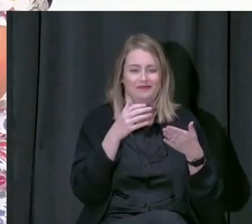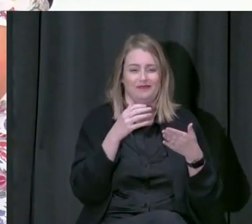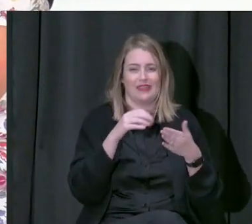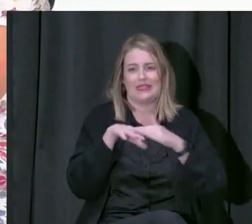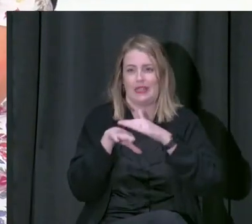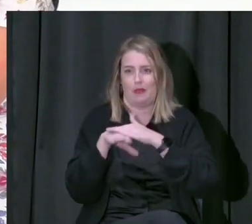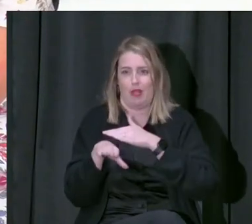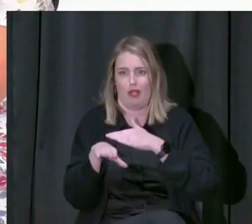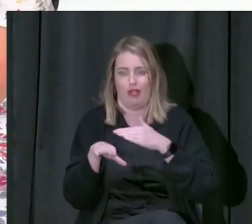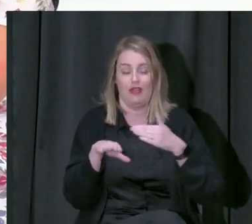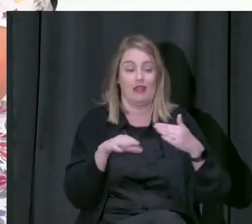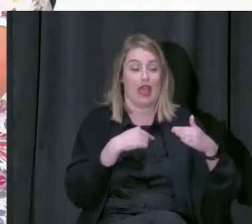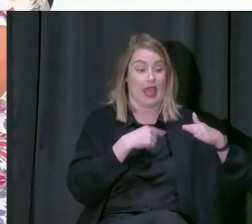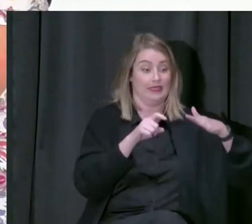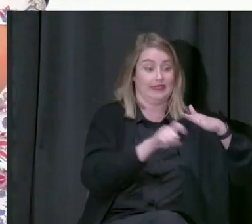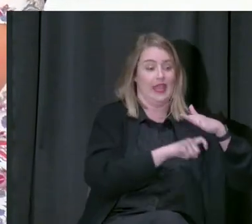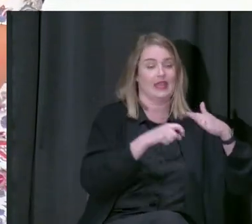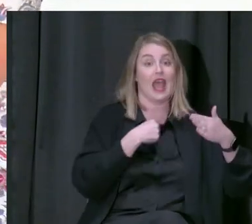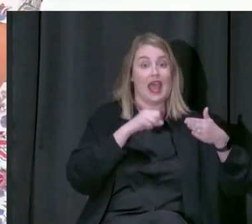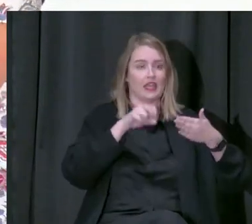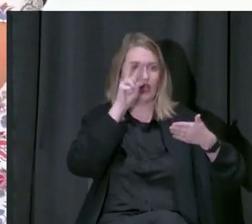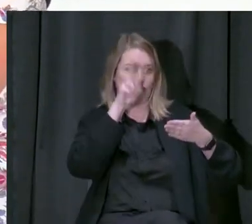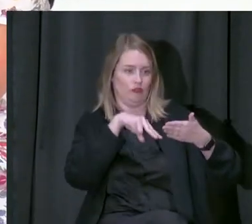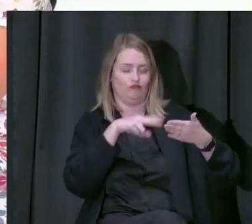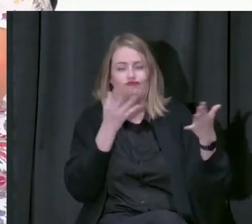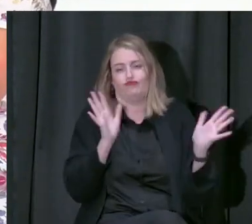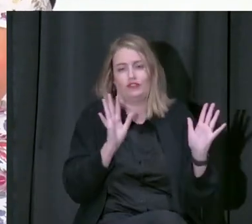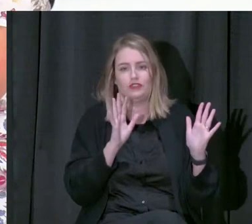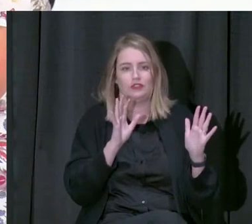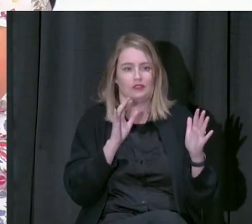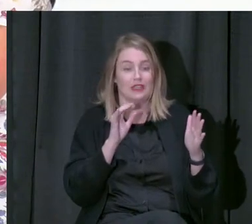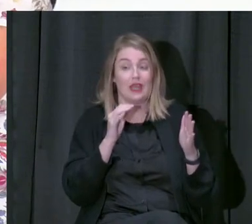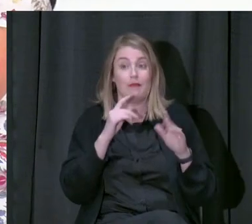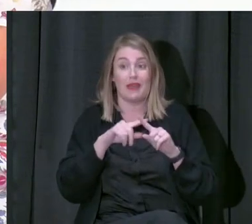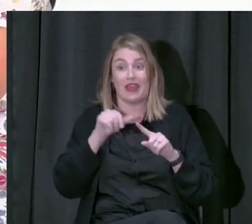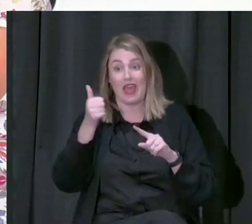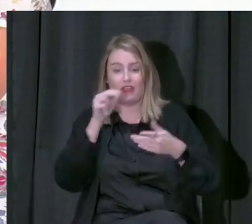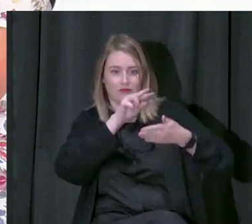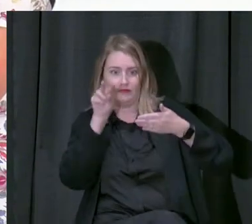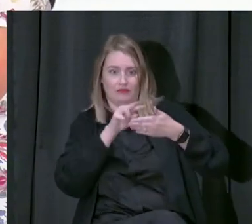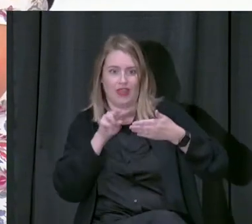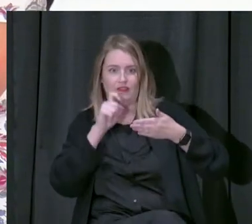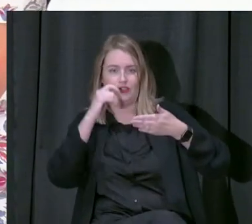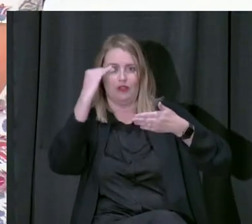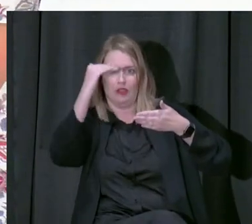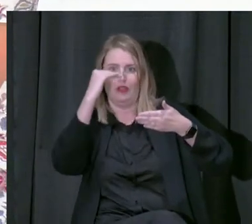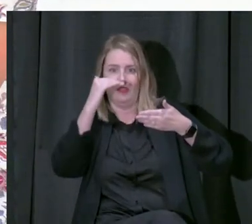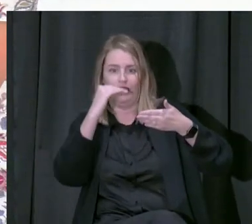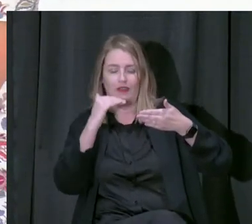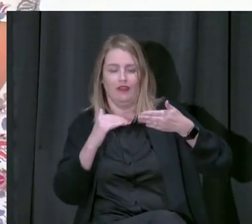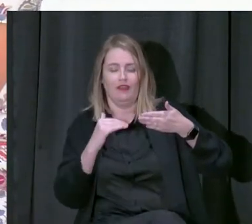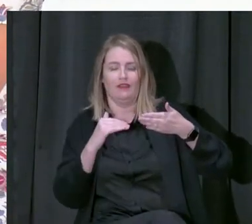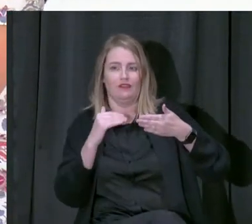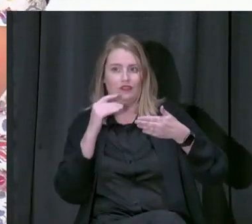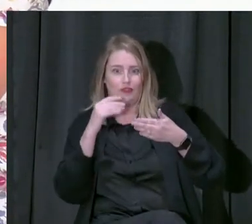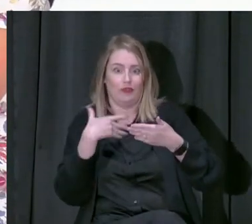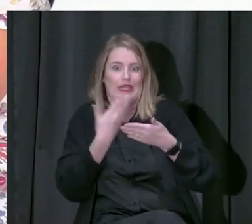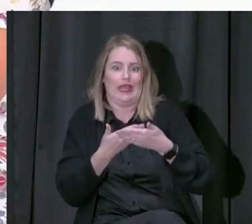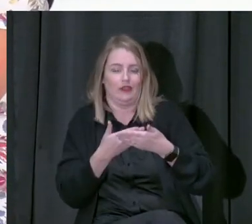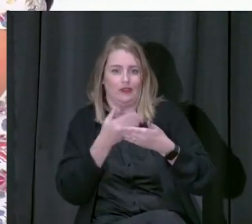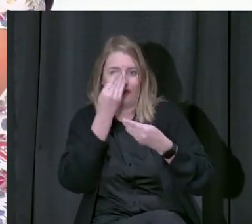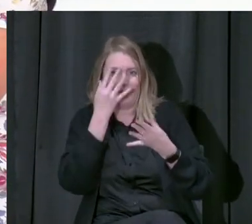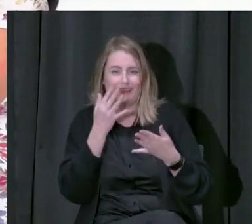want to be versus somebody who has to read every single word on that page to get to information. That's not accessible. That